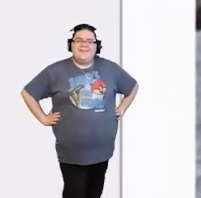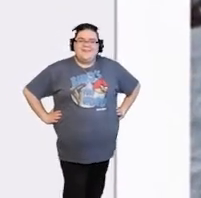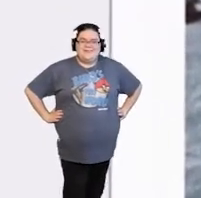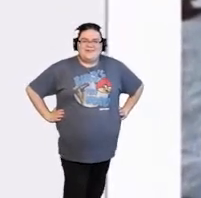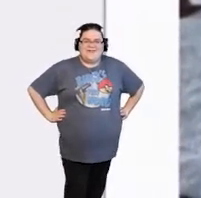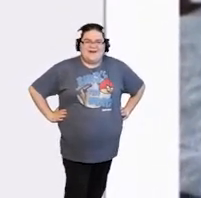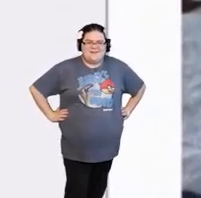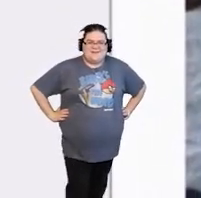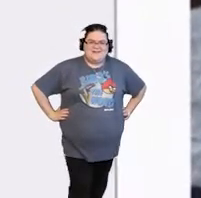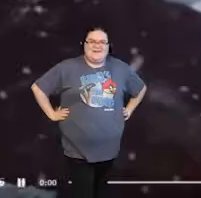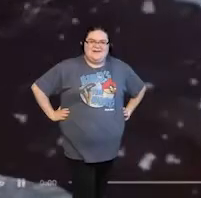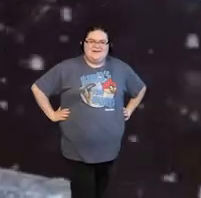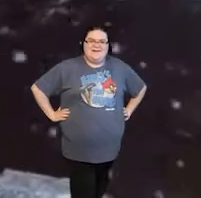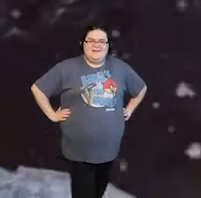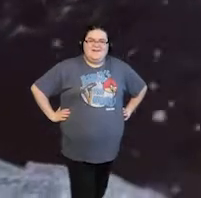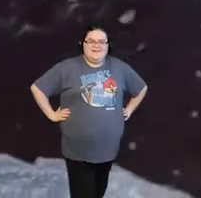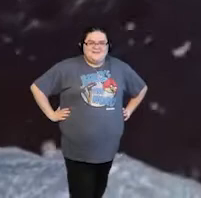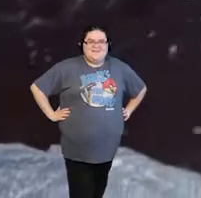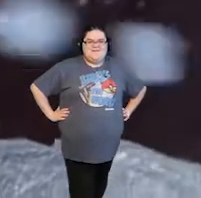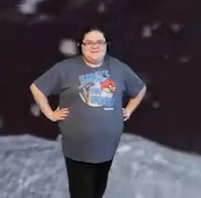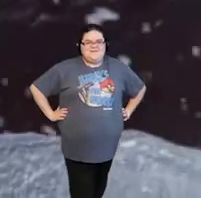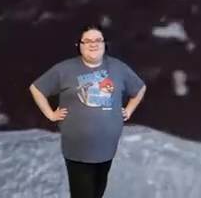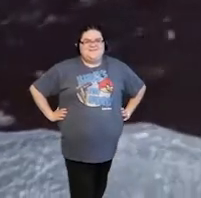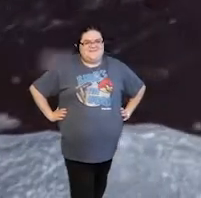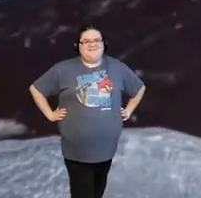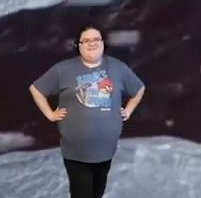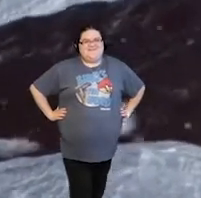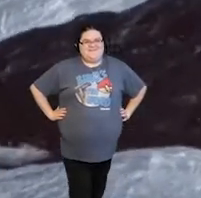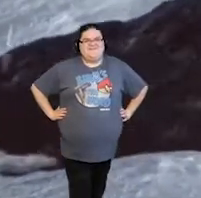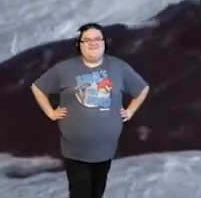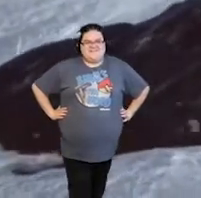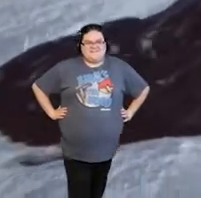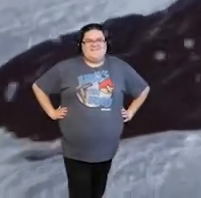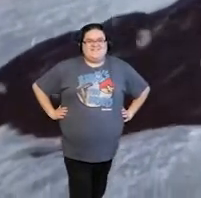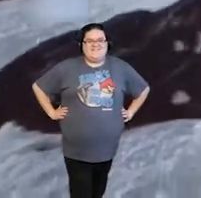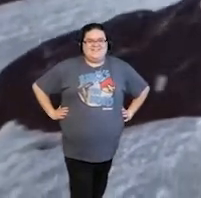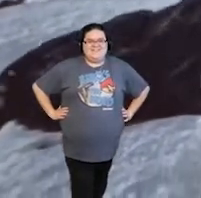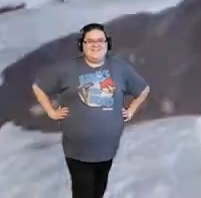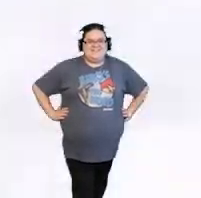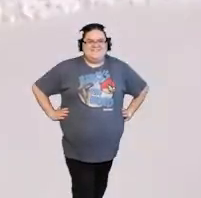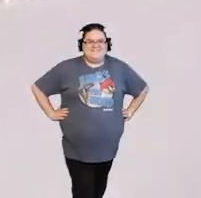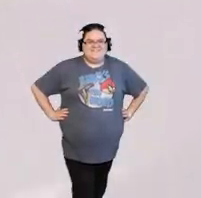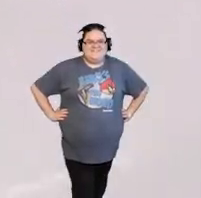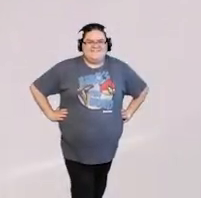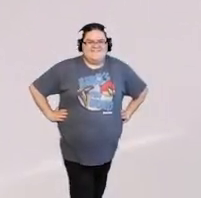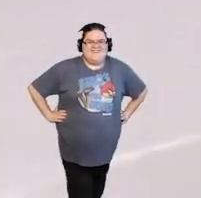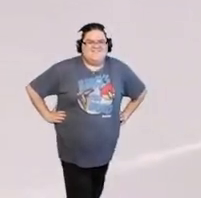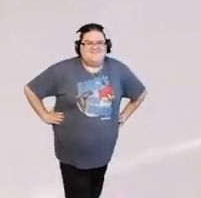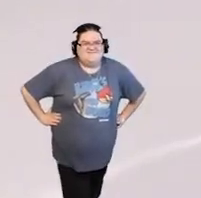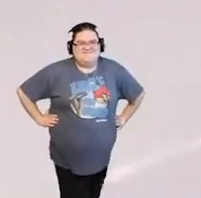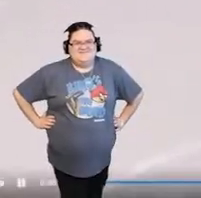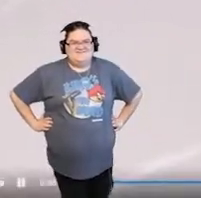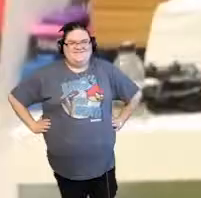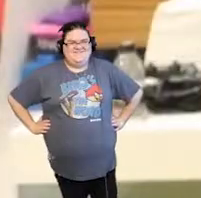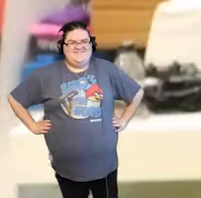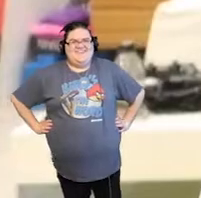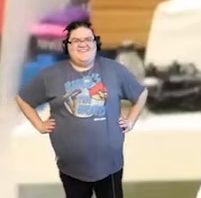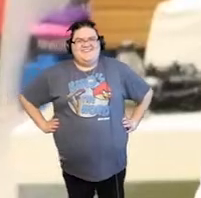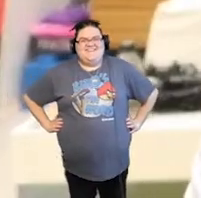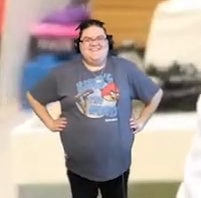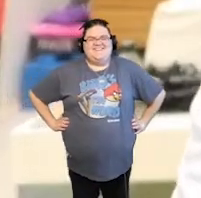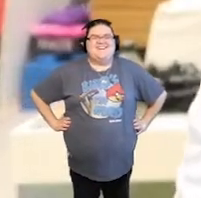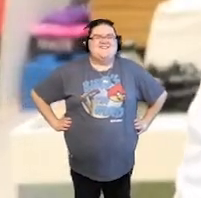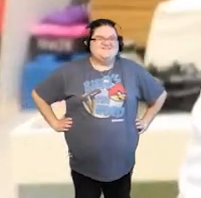these. That's actually crazy. So many times other people that I raced to my record look great like Muhammad Ali. Yep. Bro, it's literally the